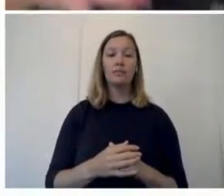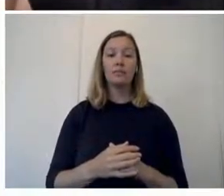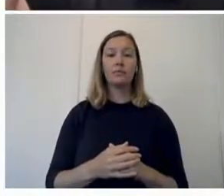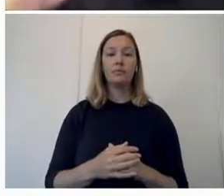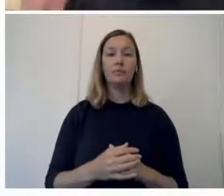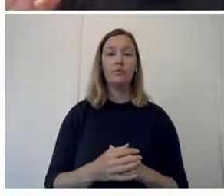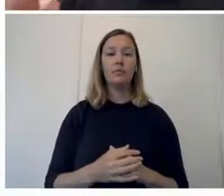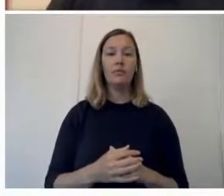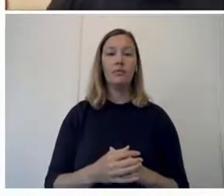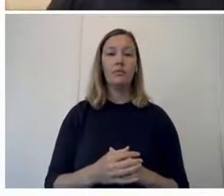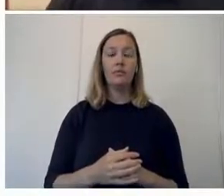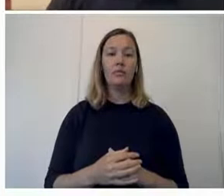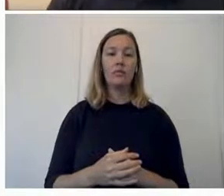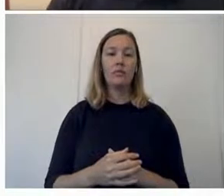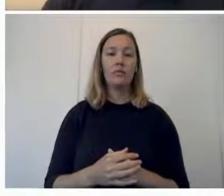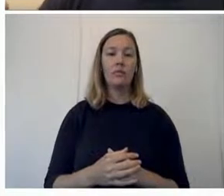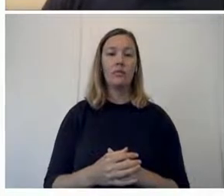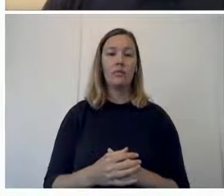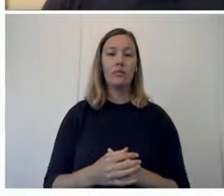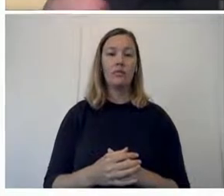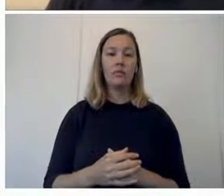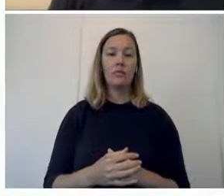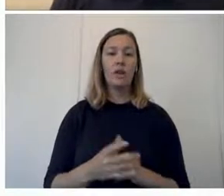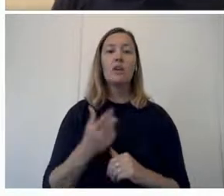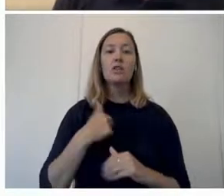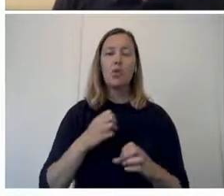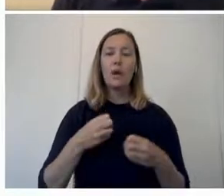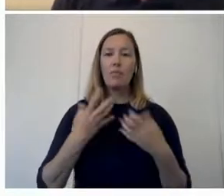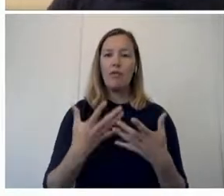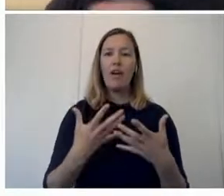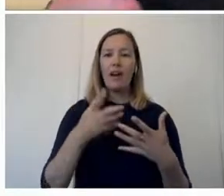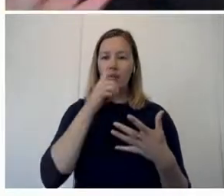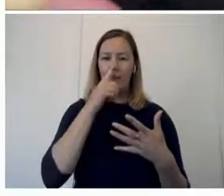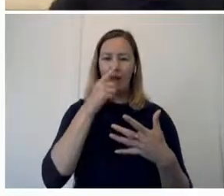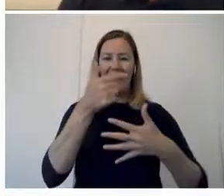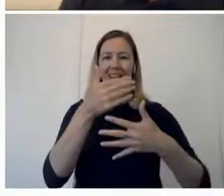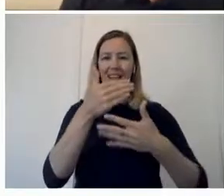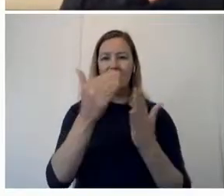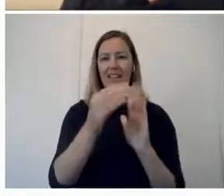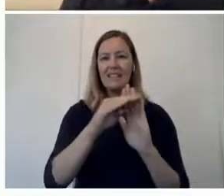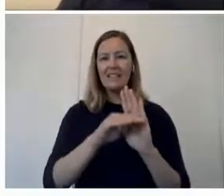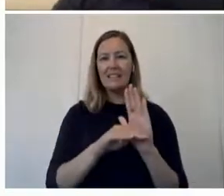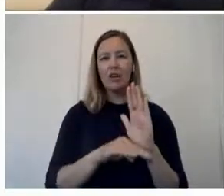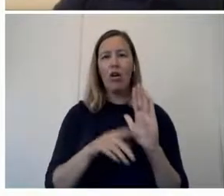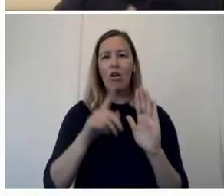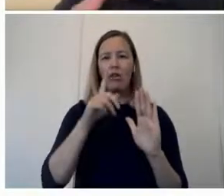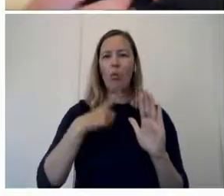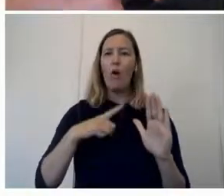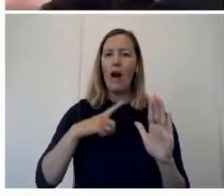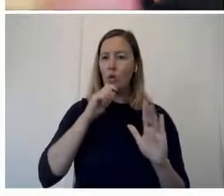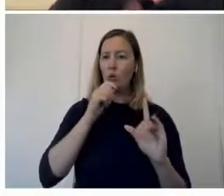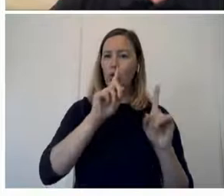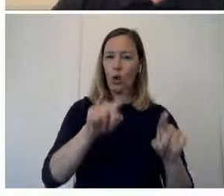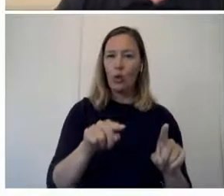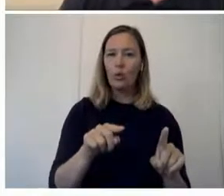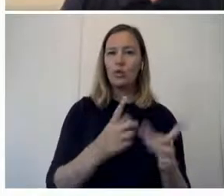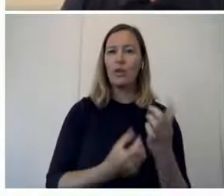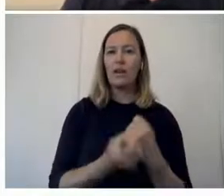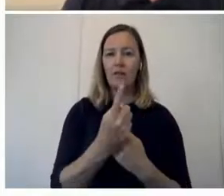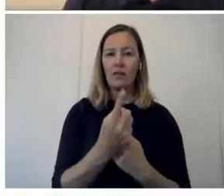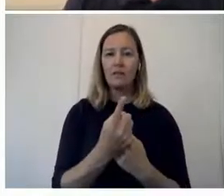big laundry list of reasons why you might go, motives to visit, the outcomes you're looking for